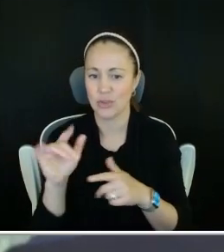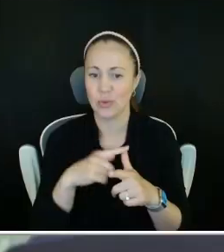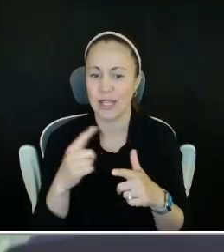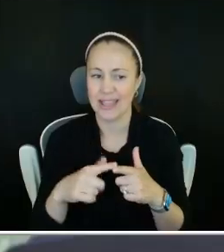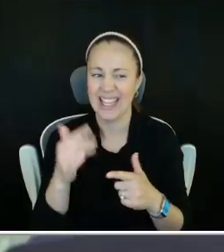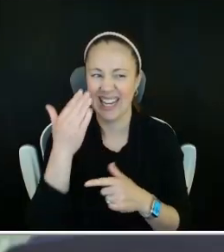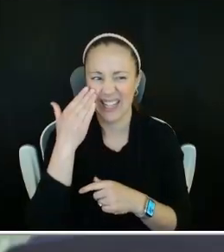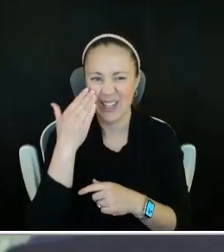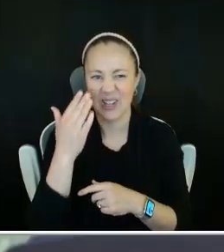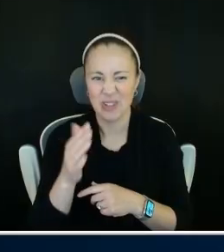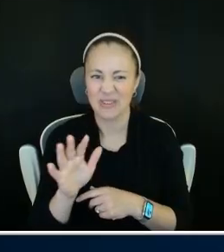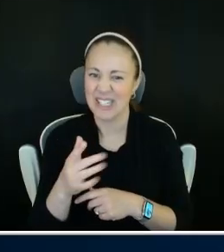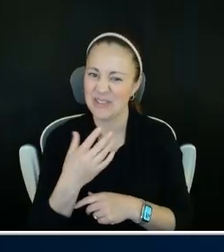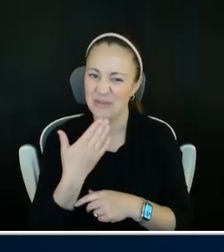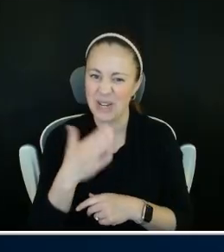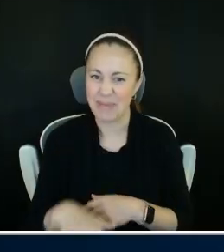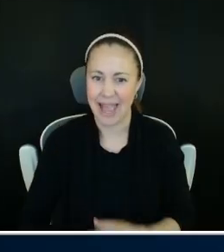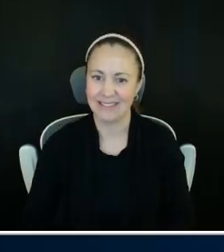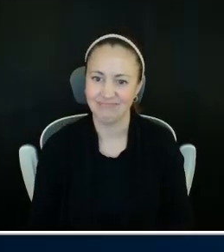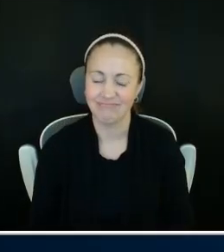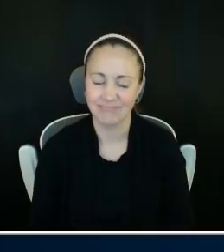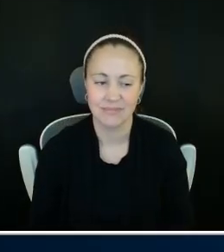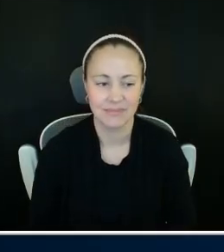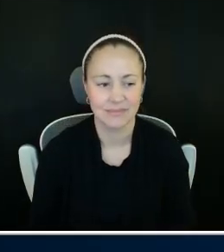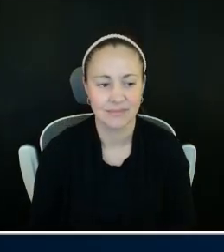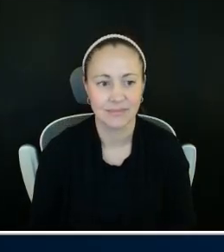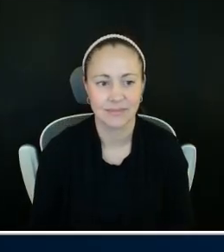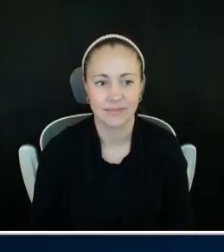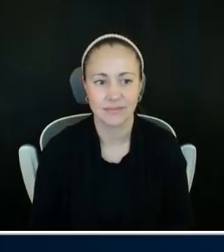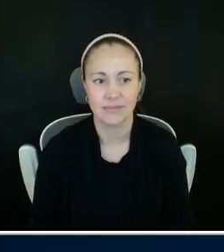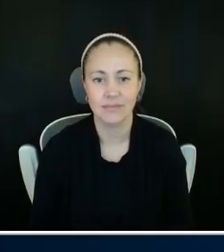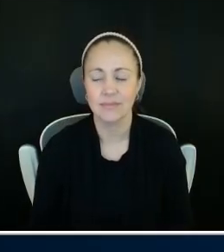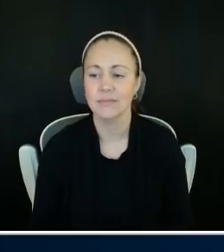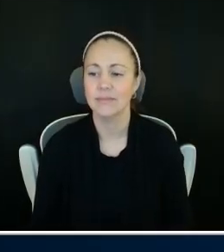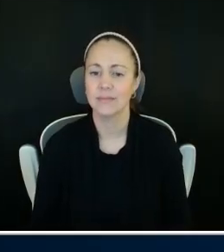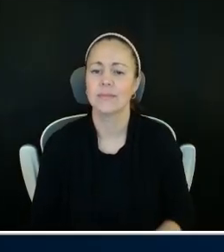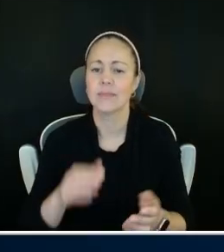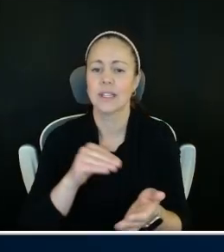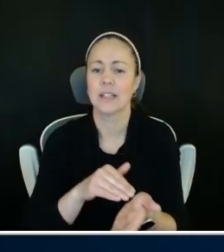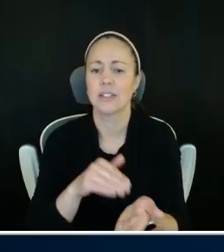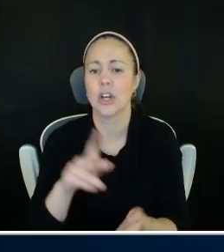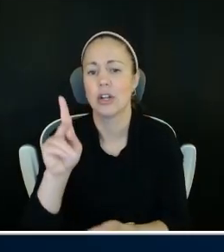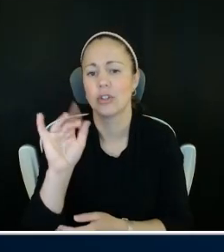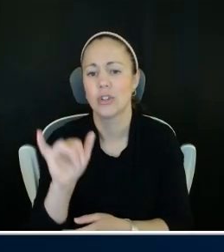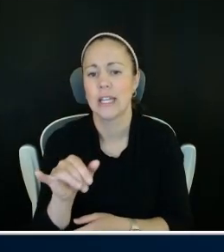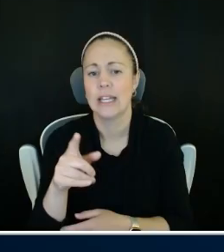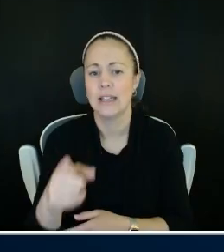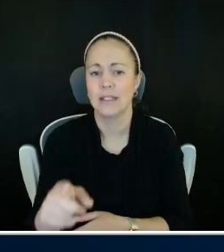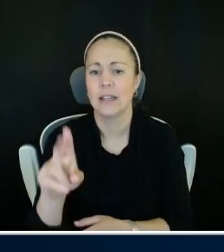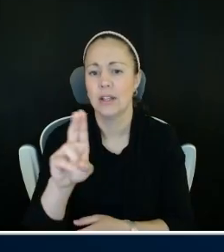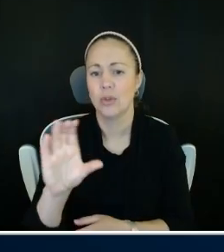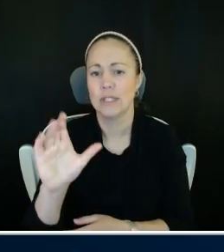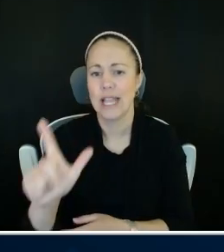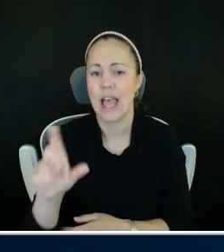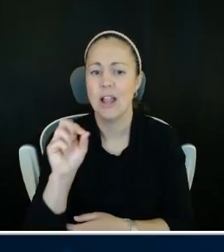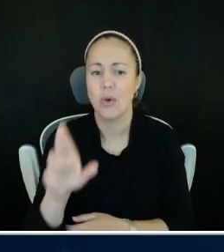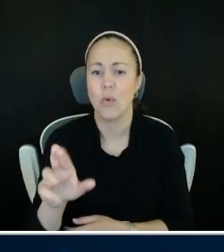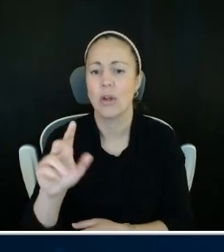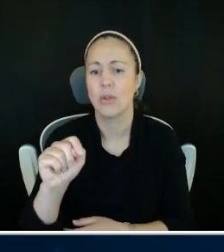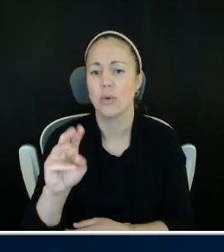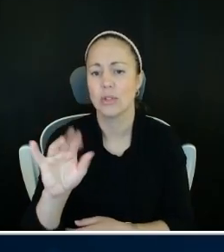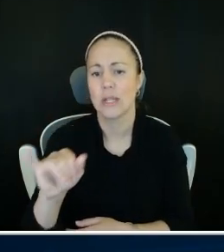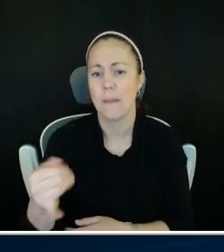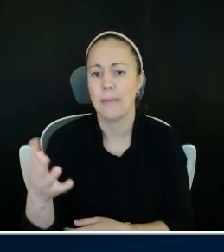pretty bad. I want to bring Dr. Key back in here. Dr. Key, UCL or these Tommy John injuries are something we've talked to you a